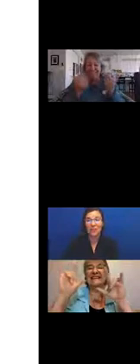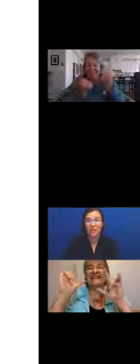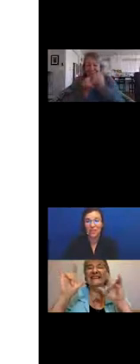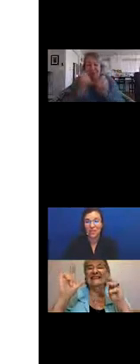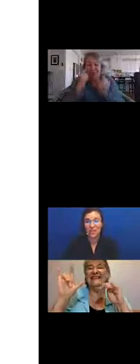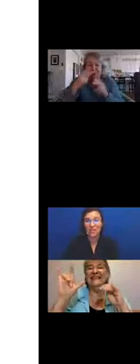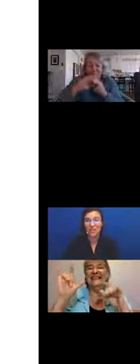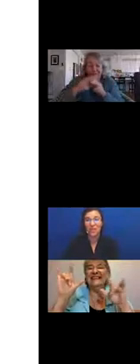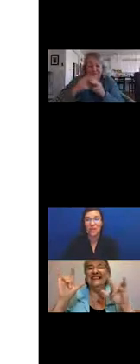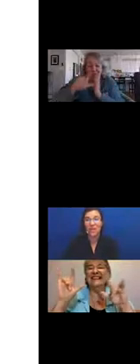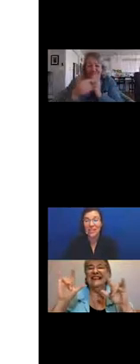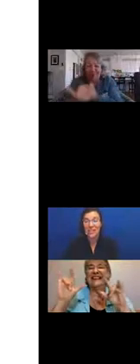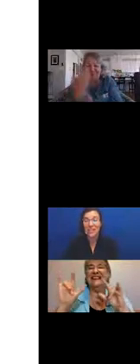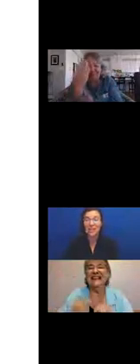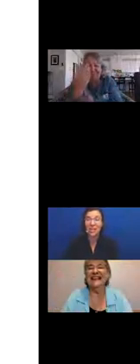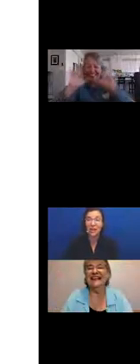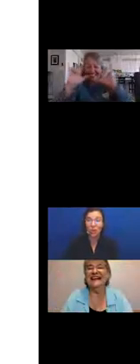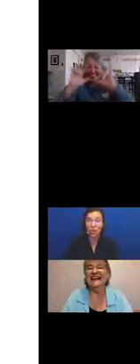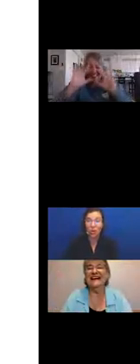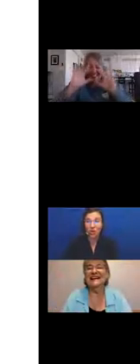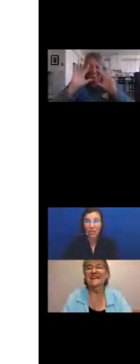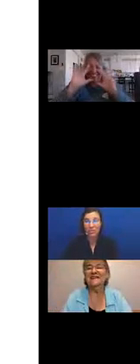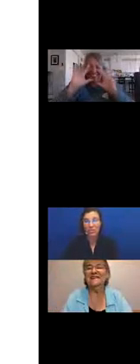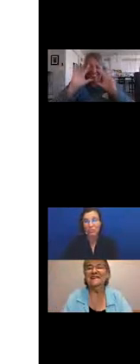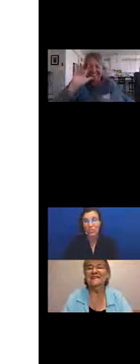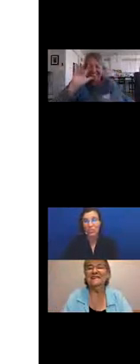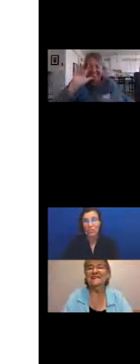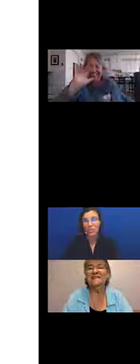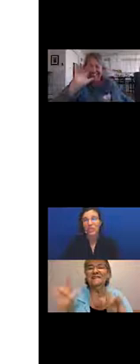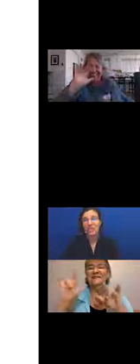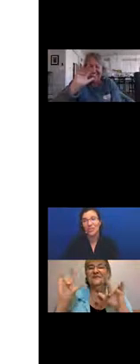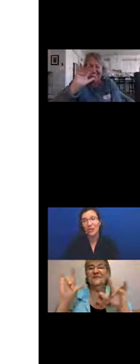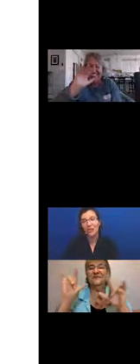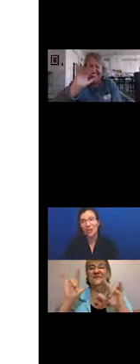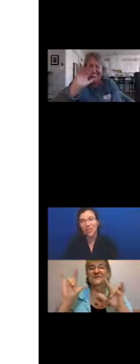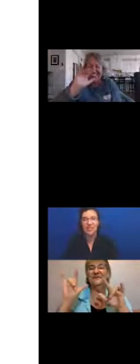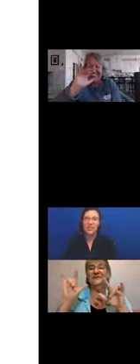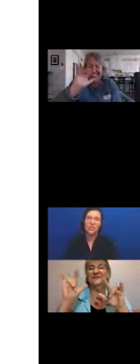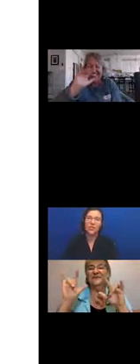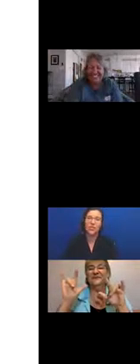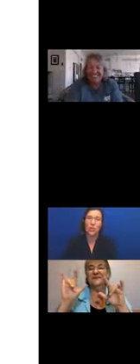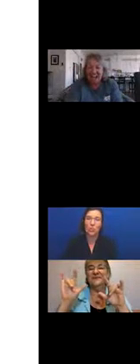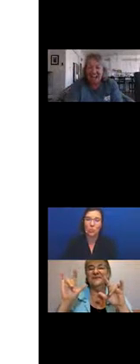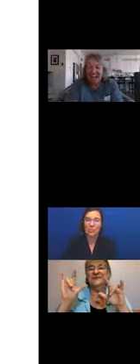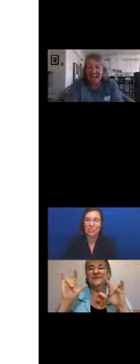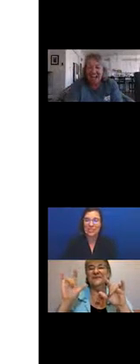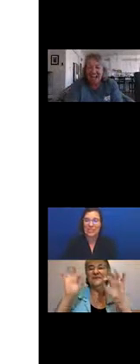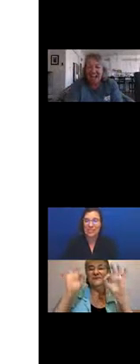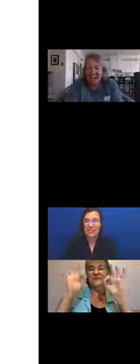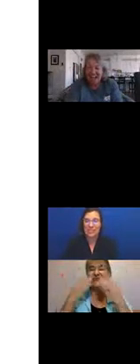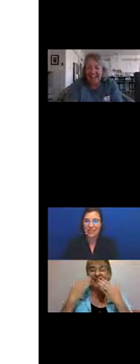have the Zoom meeting here so we can all connect. And that way we're all able to support each other. So I'm here for a short